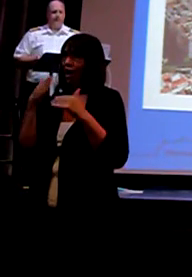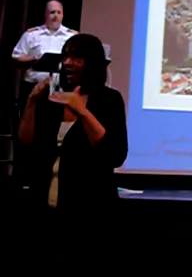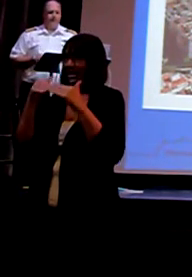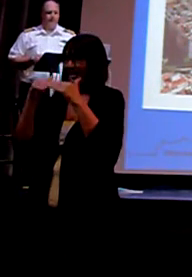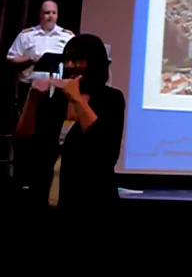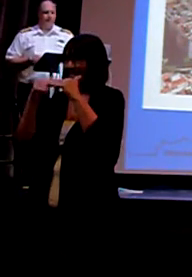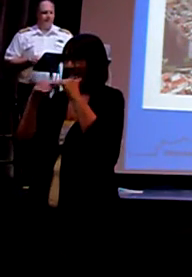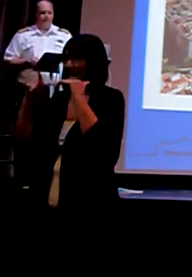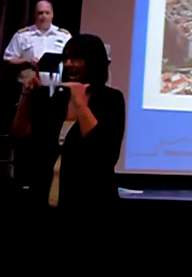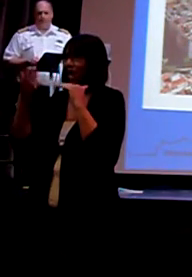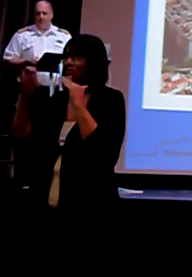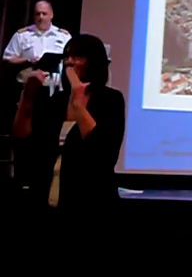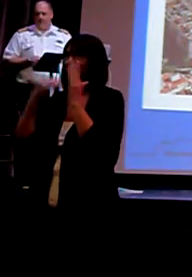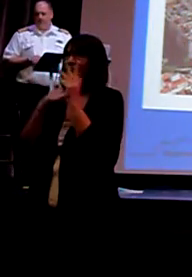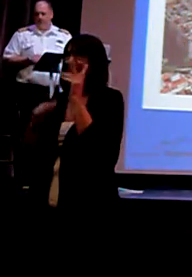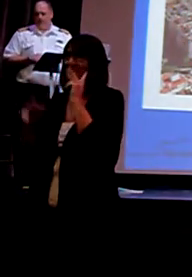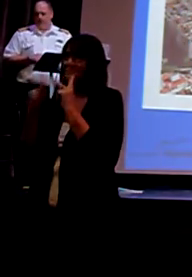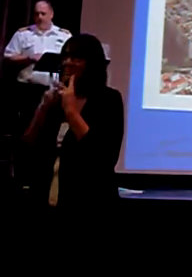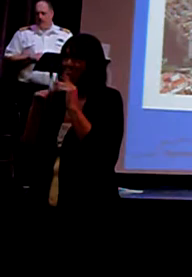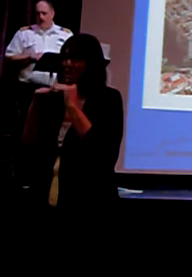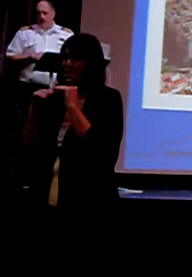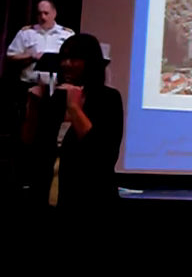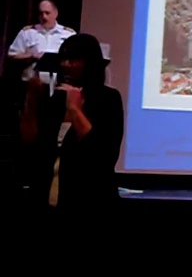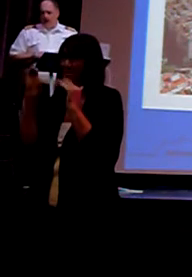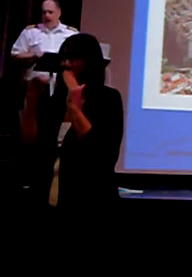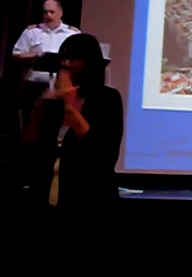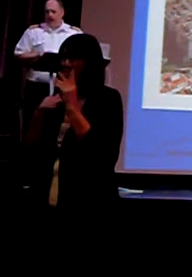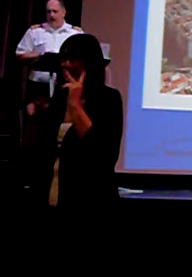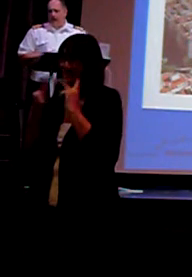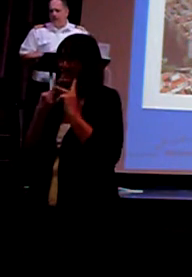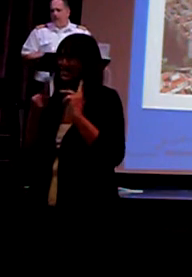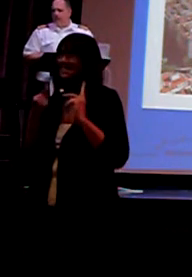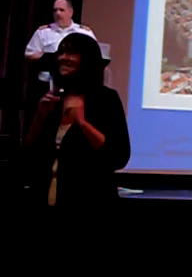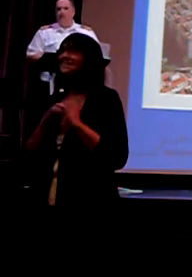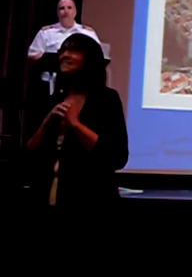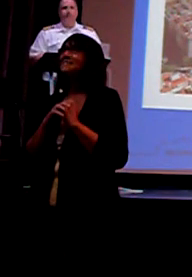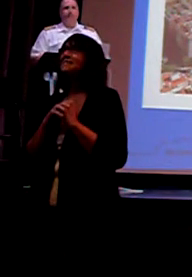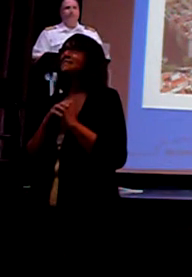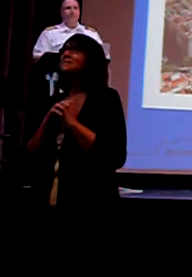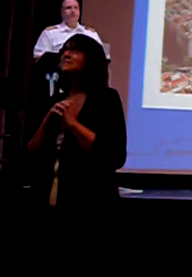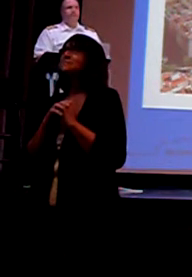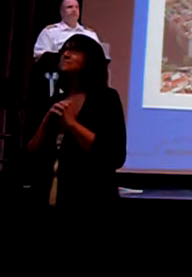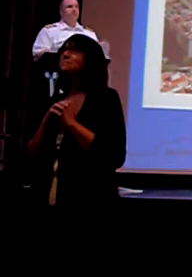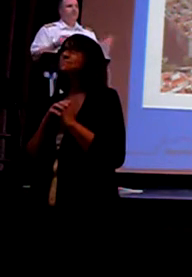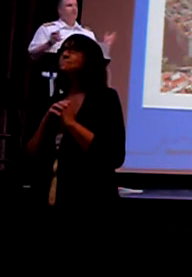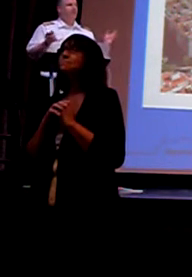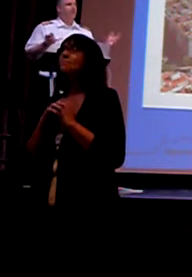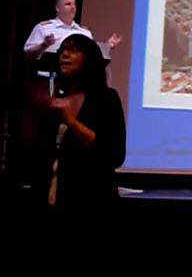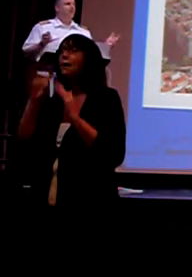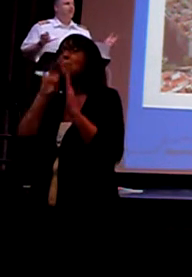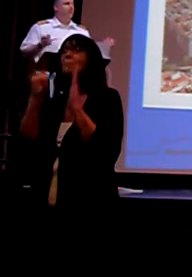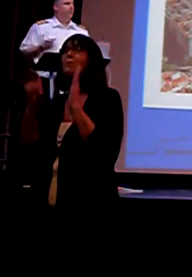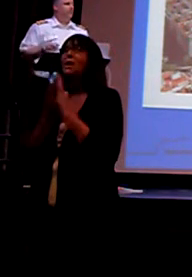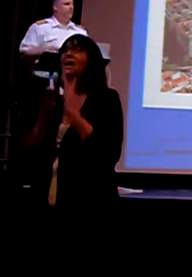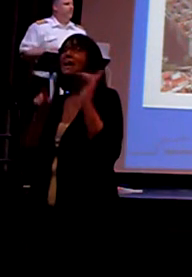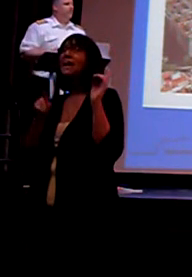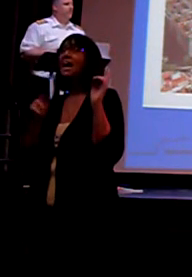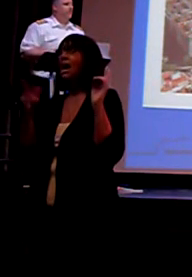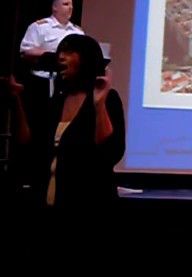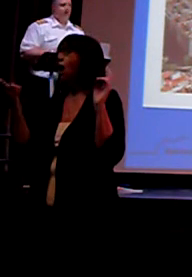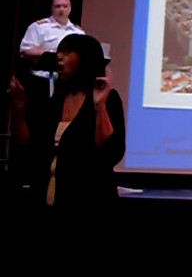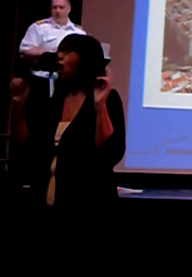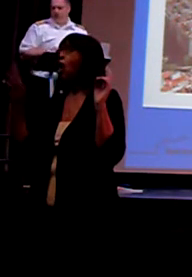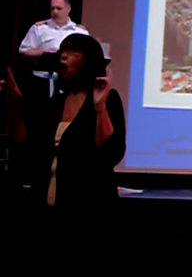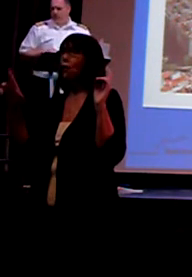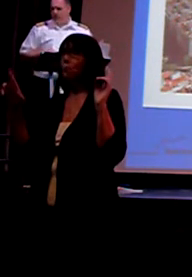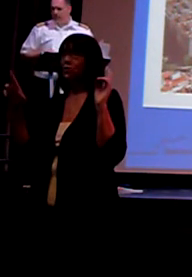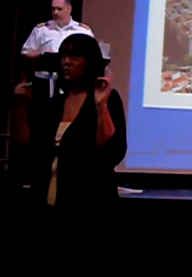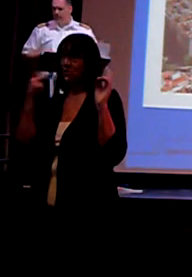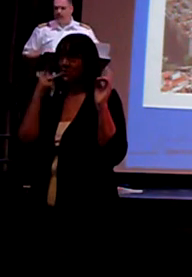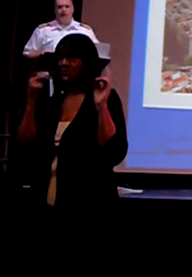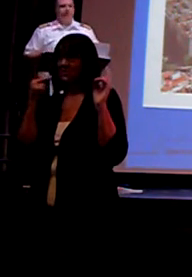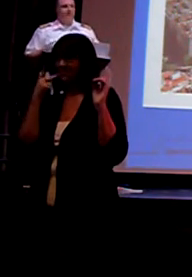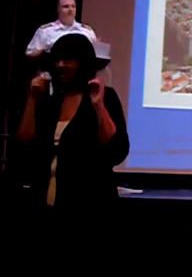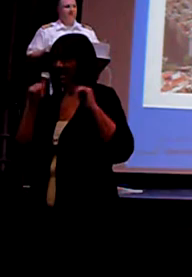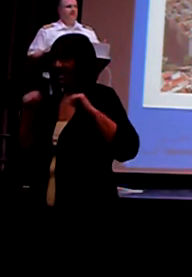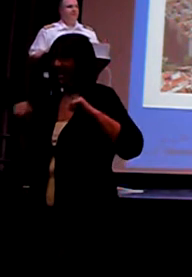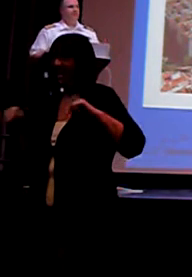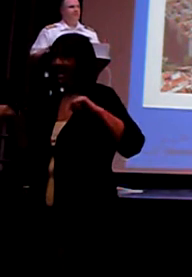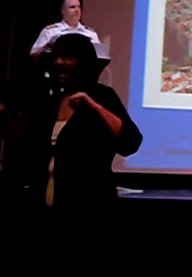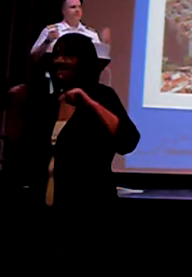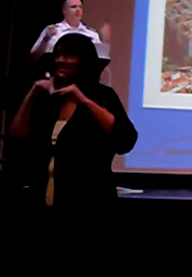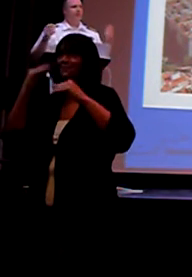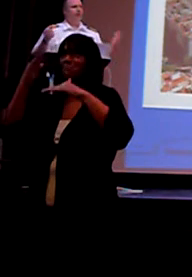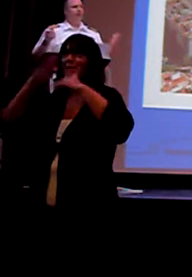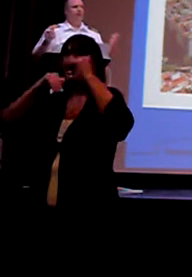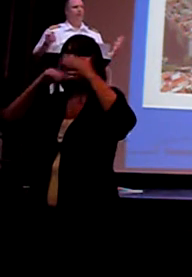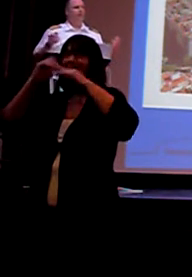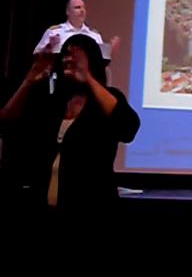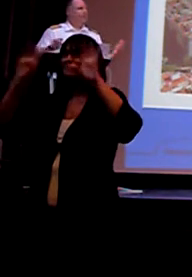100,000 people. And one of the pictures from the harbor in Barcelona, you can see all the architecture.